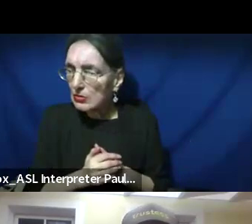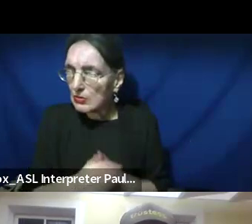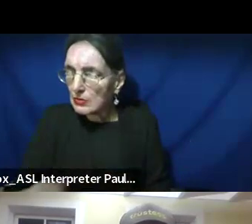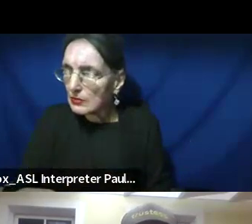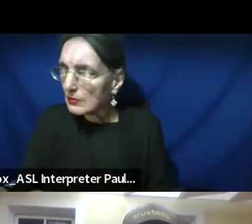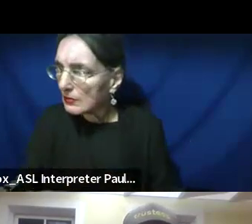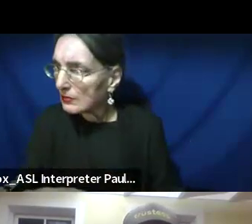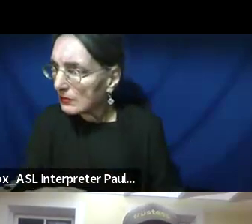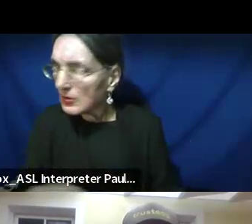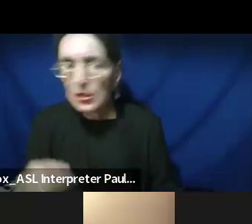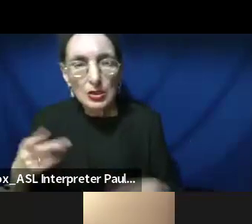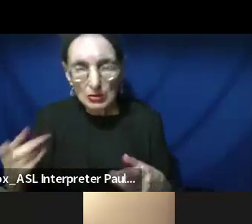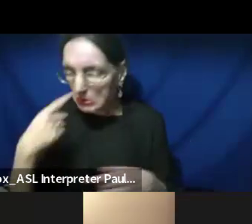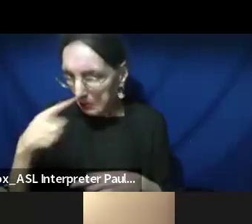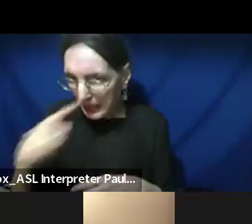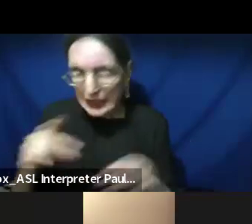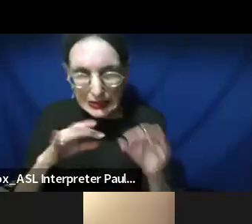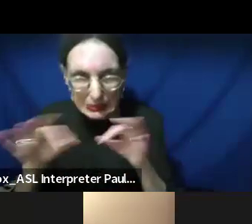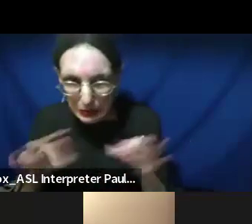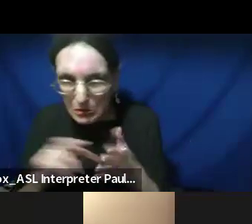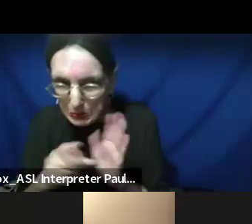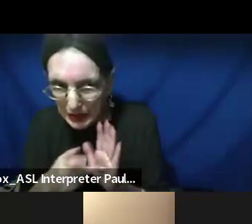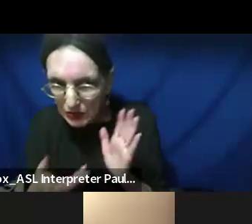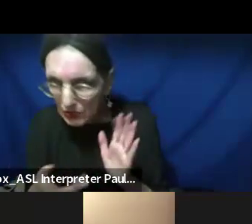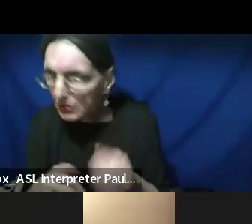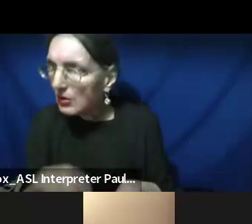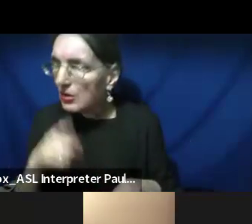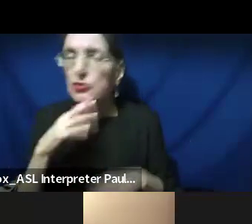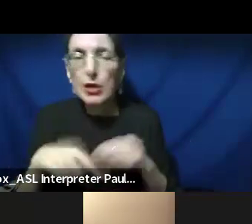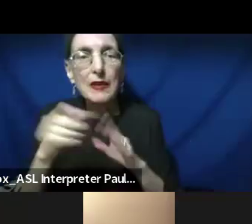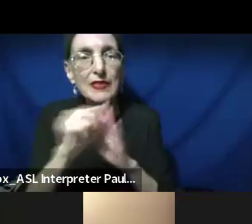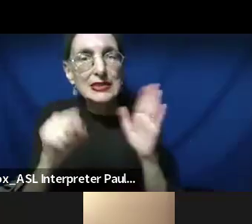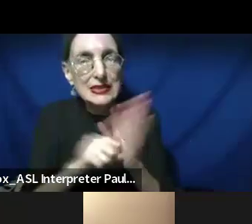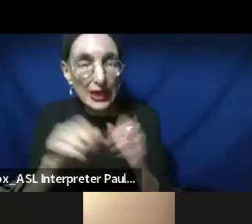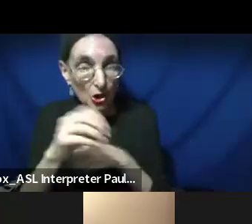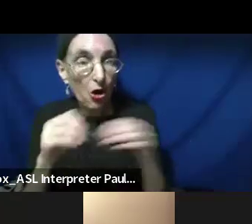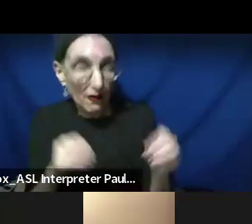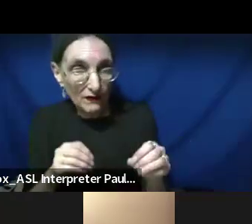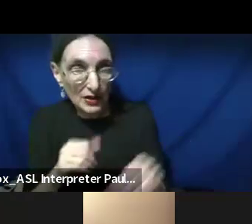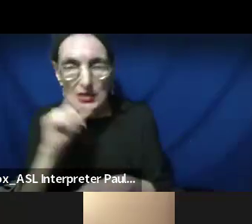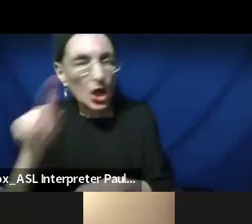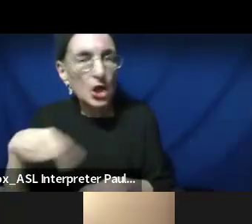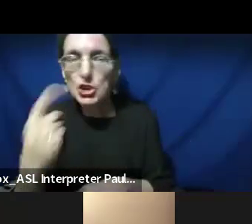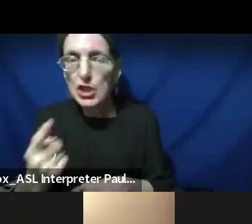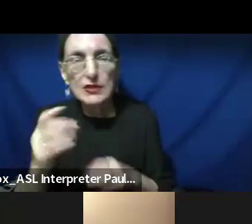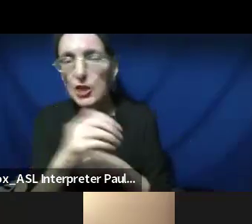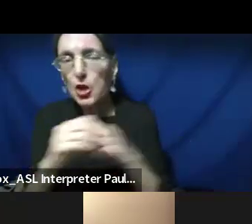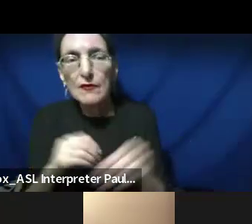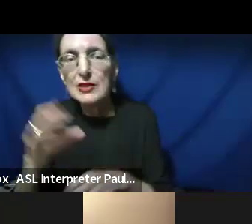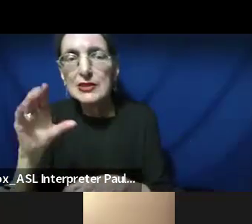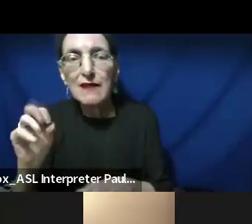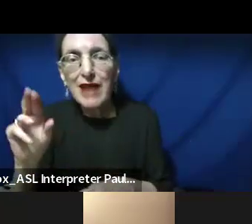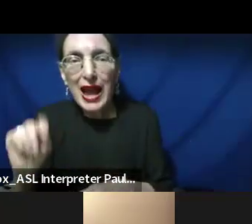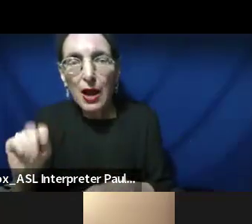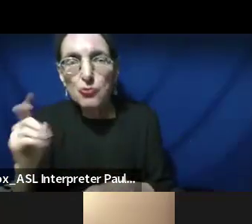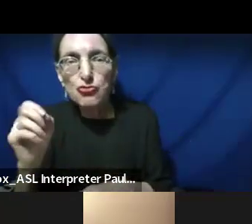do you mind clarifying that question? Well, in terms of if a state office, such as the Office of Outdoor Recreation, wanted to reach out,